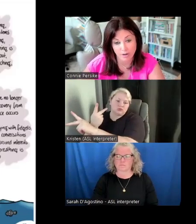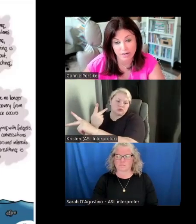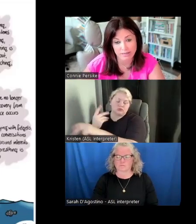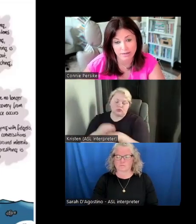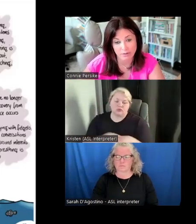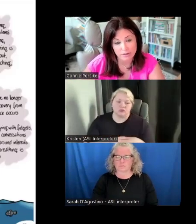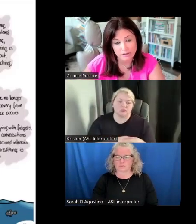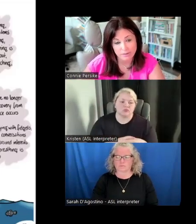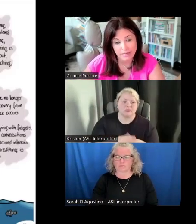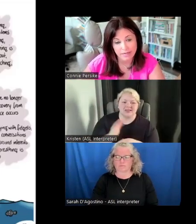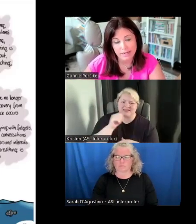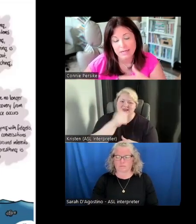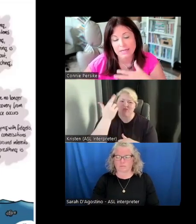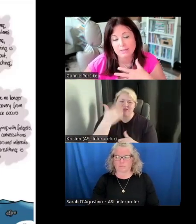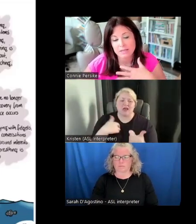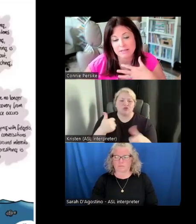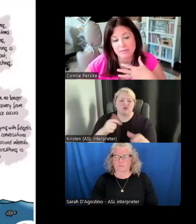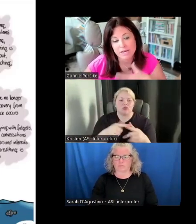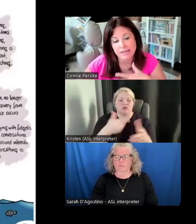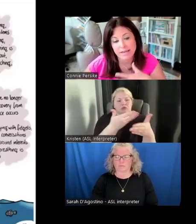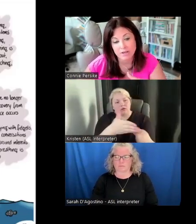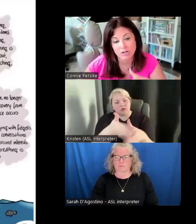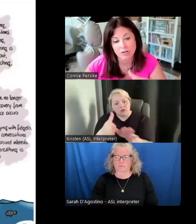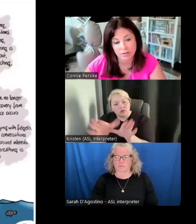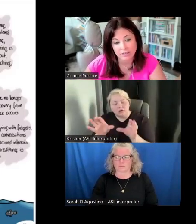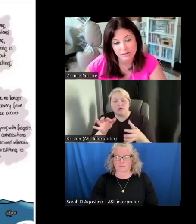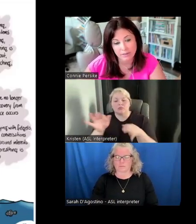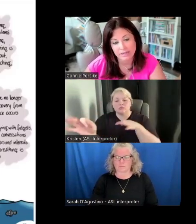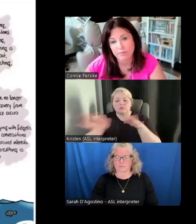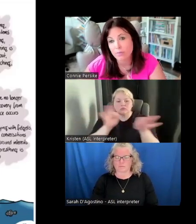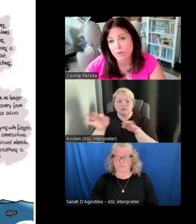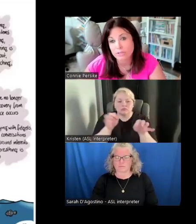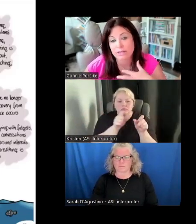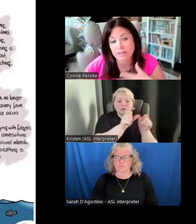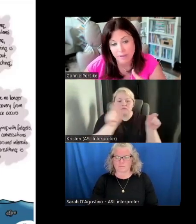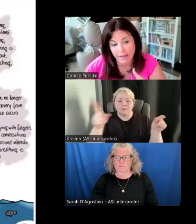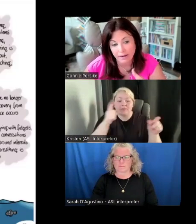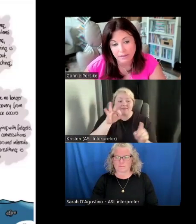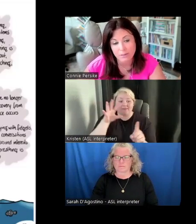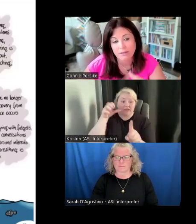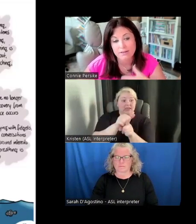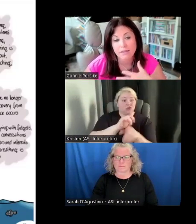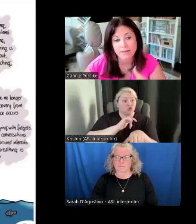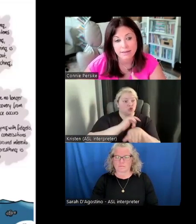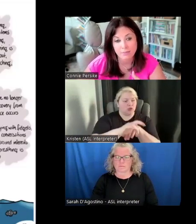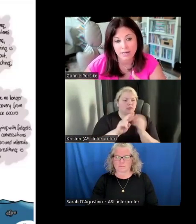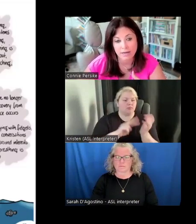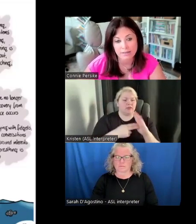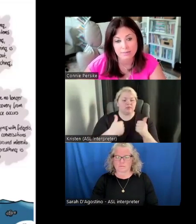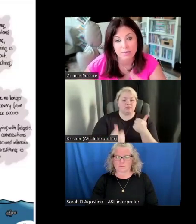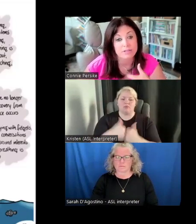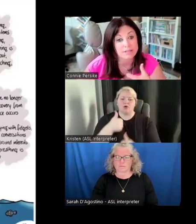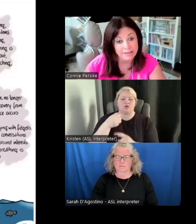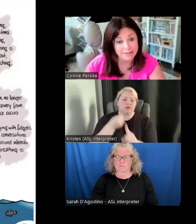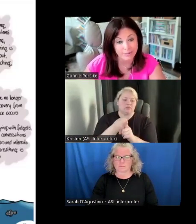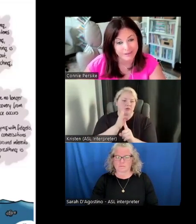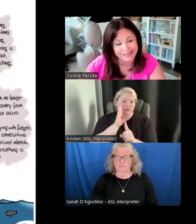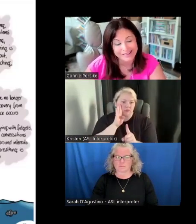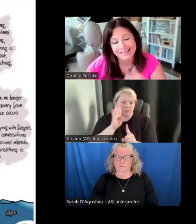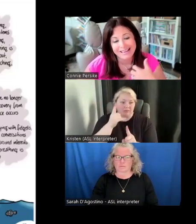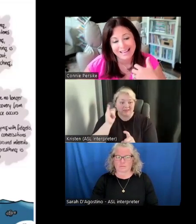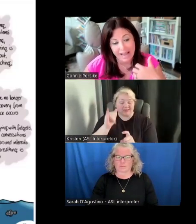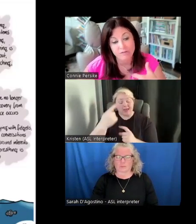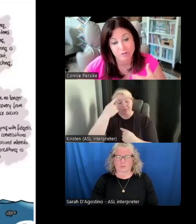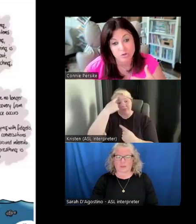try to break it down this way, is because if we can catch it early, we can have the most impact, because the thinking brain is most